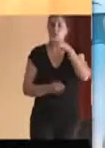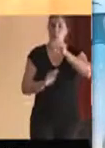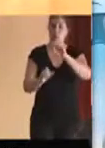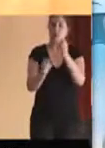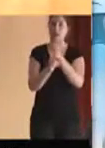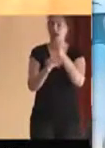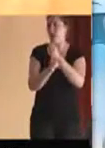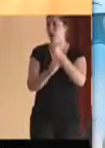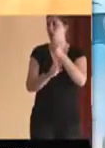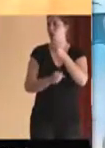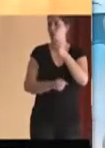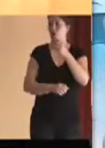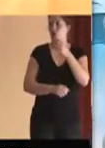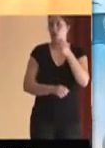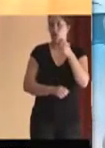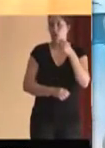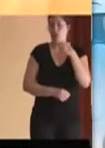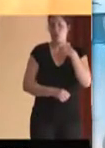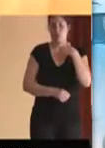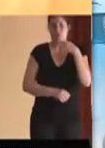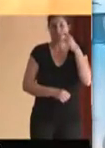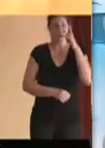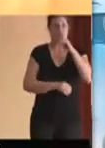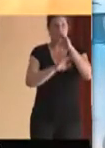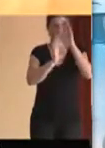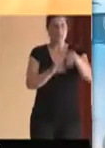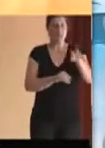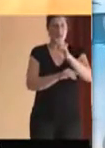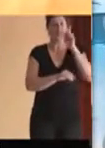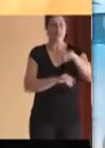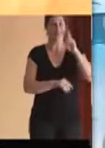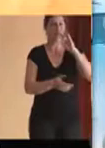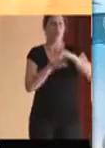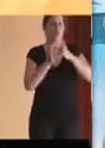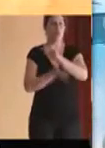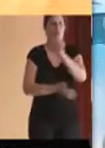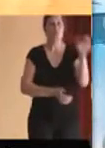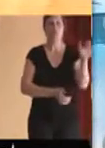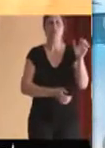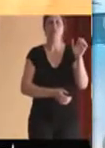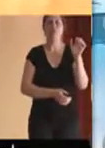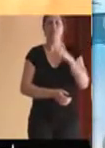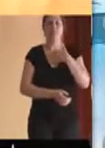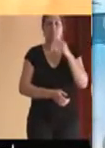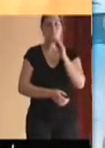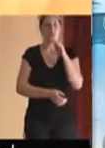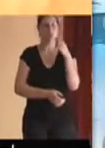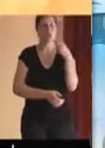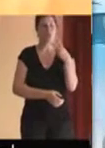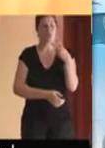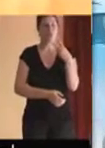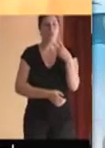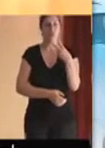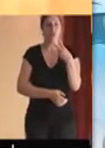Guillermo for his presentation and for the work that he has been conducting in Spain and